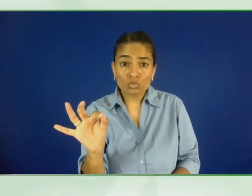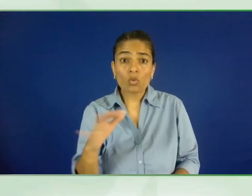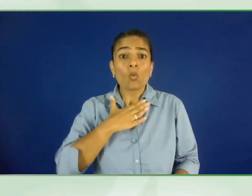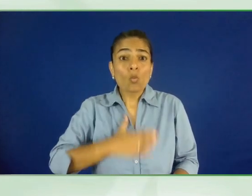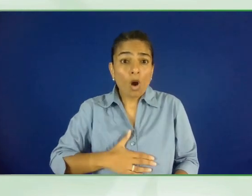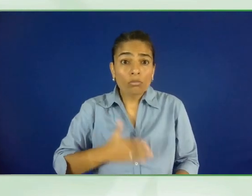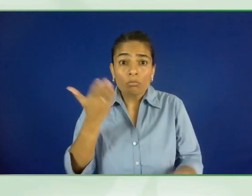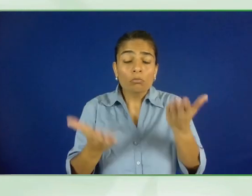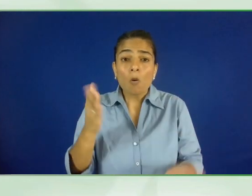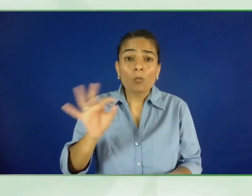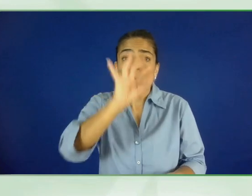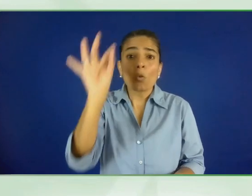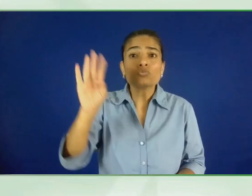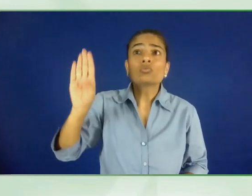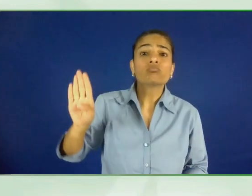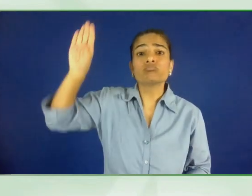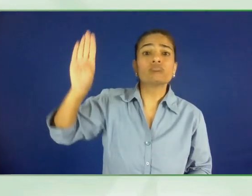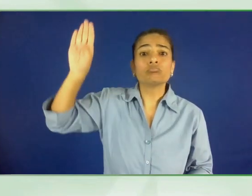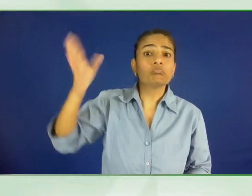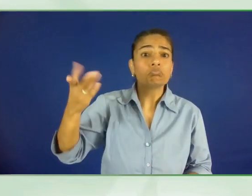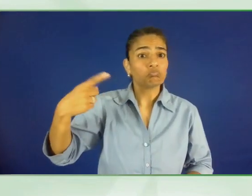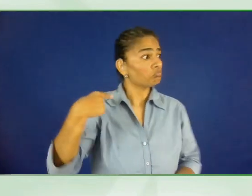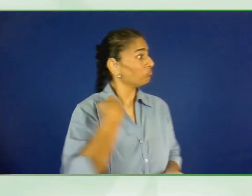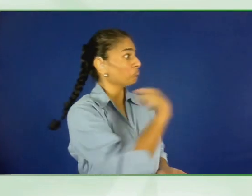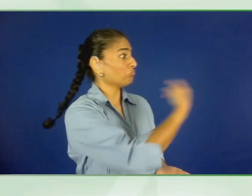our fabulous speakers?